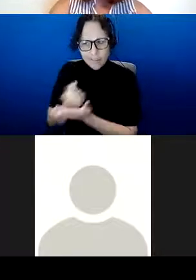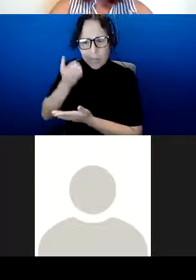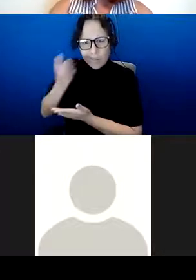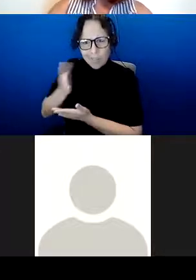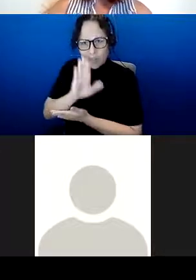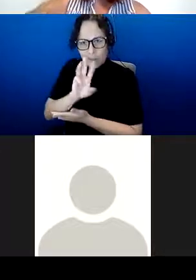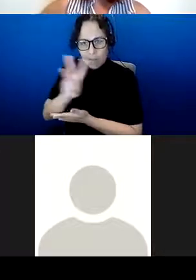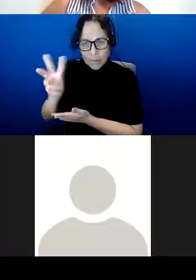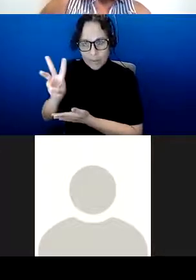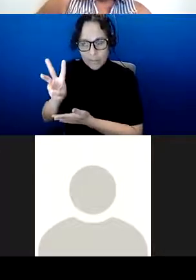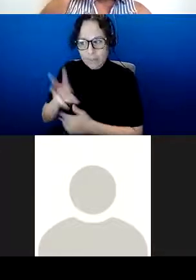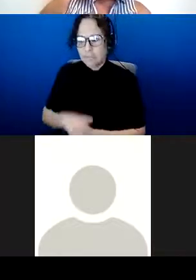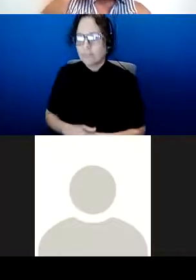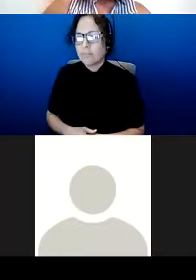website.